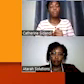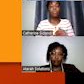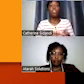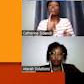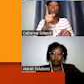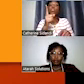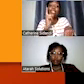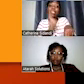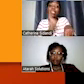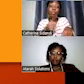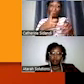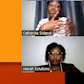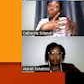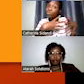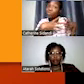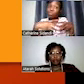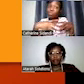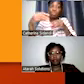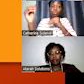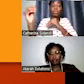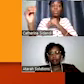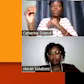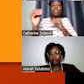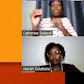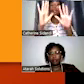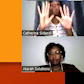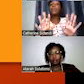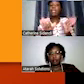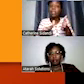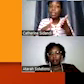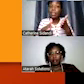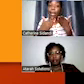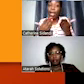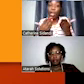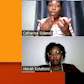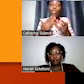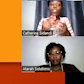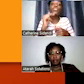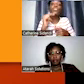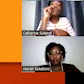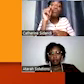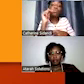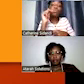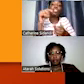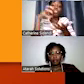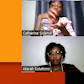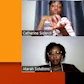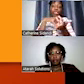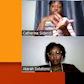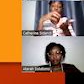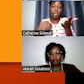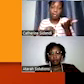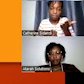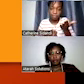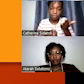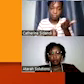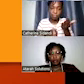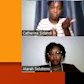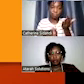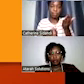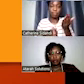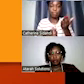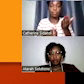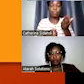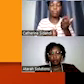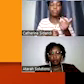left, this is important in the sense that you have reached in a situation you have lost.